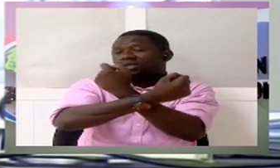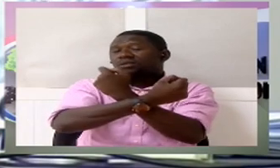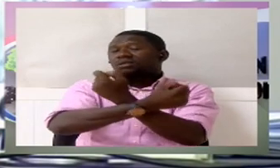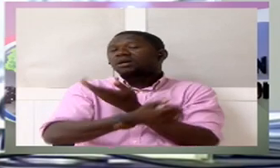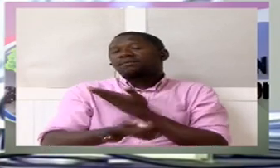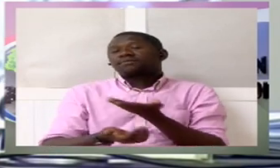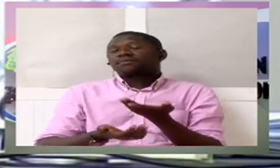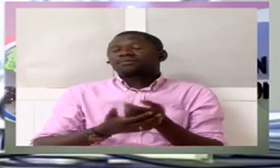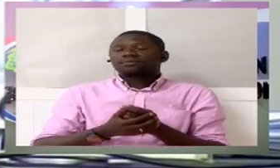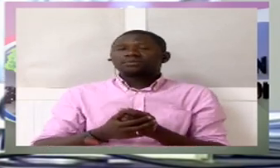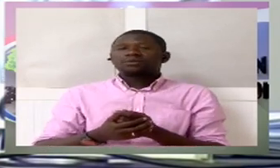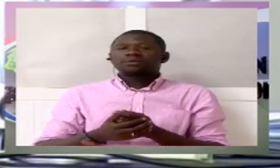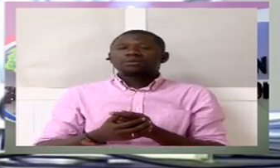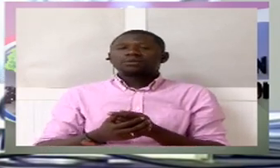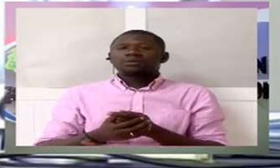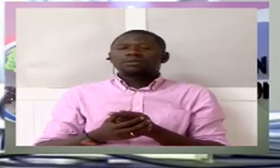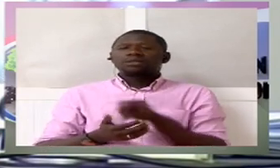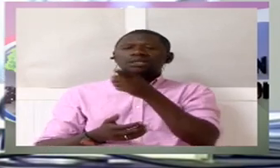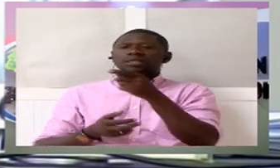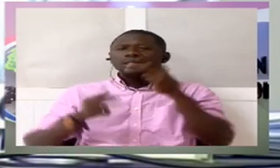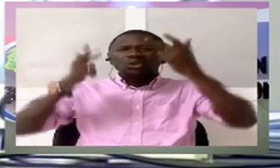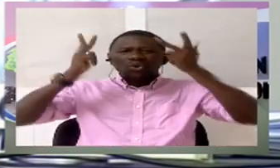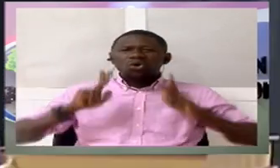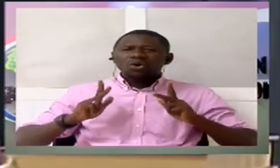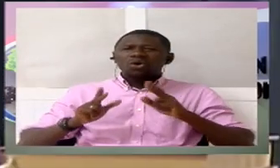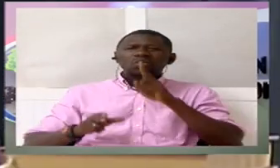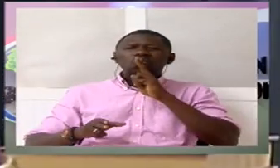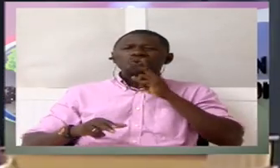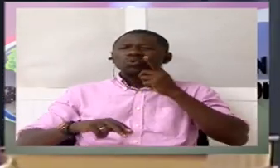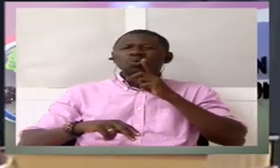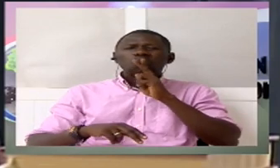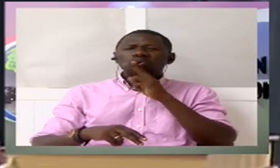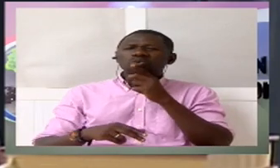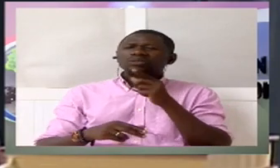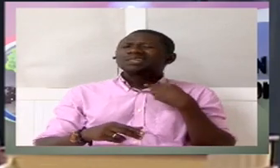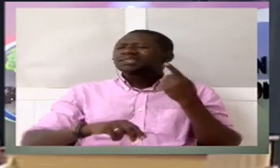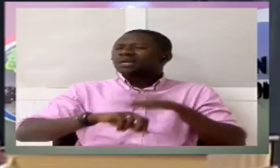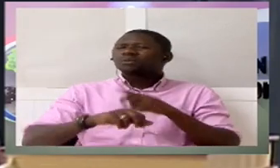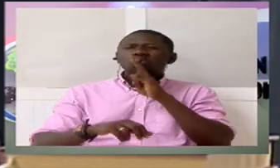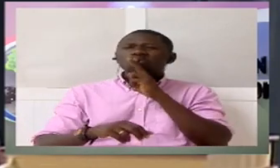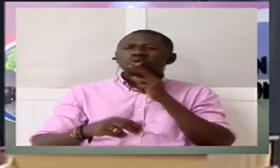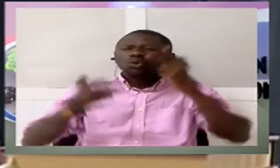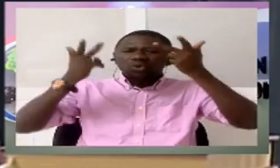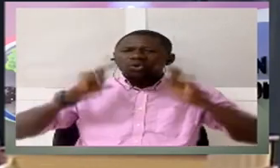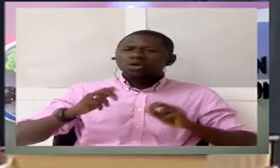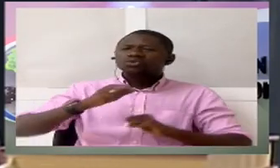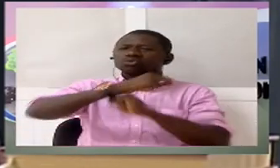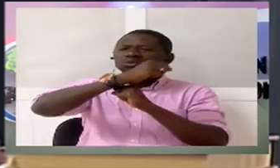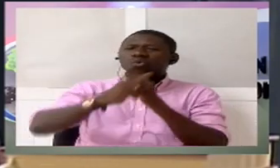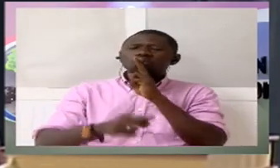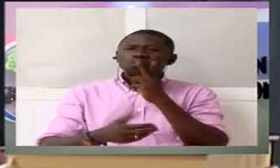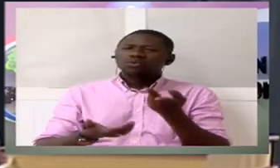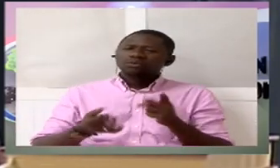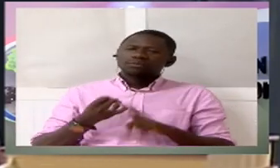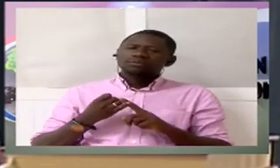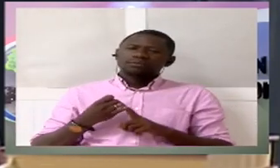lawyers during the time of his trial? La kito be kerin tuma mena jumanyo le mala loyalty no otumo. Usman Silla, lawyer